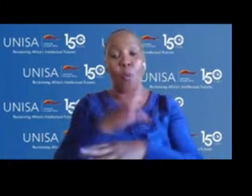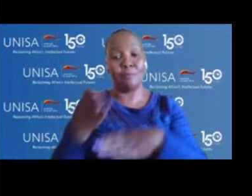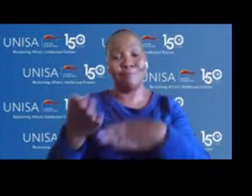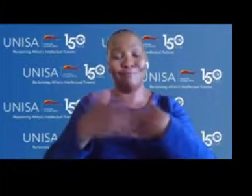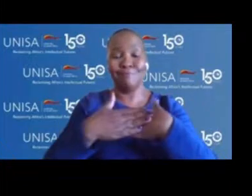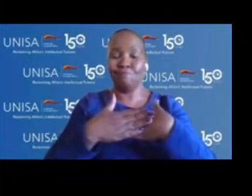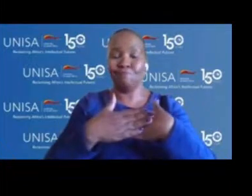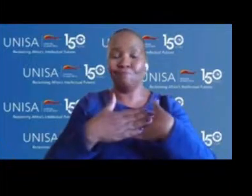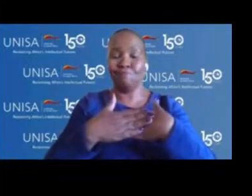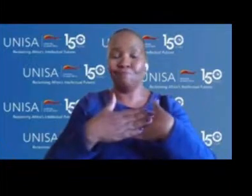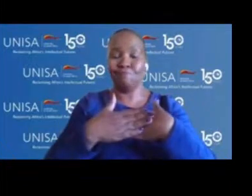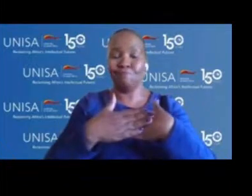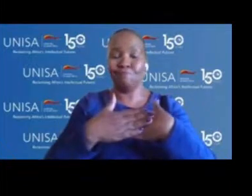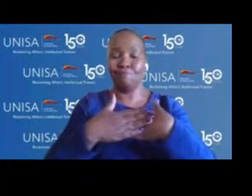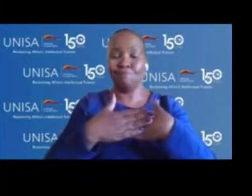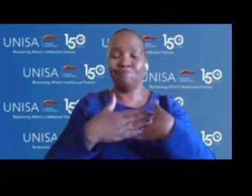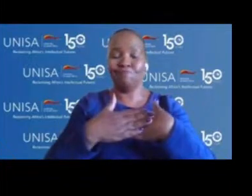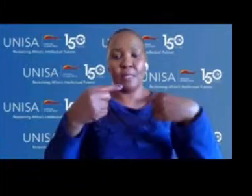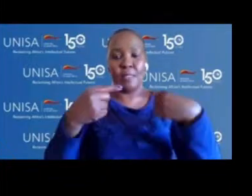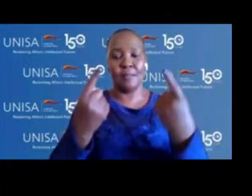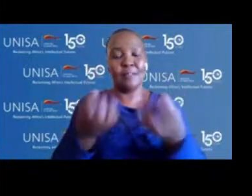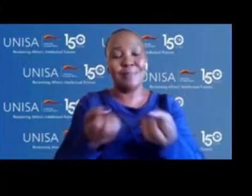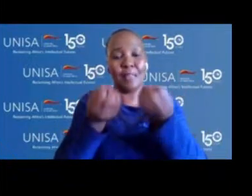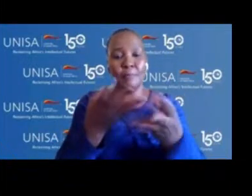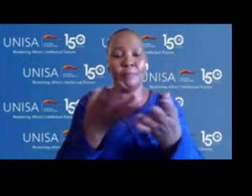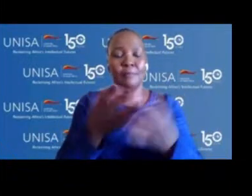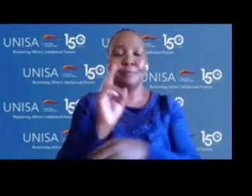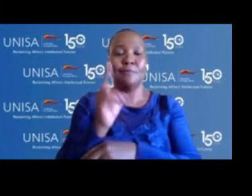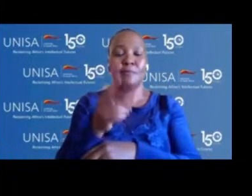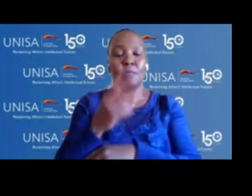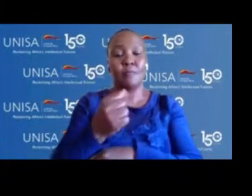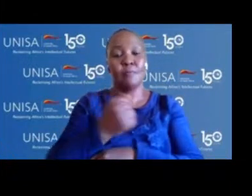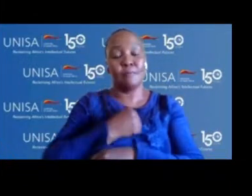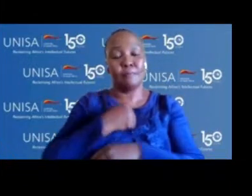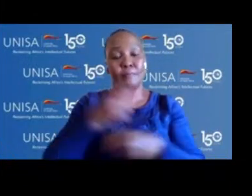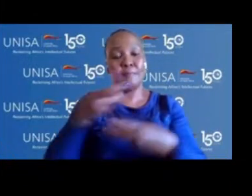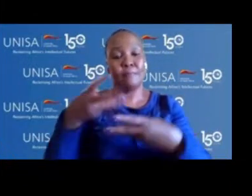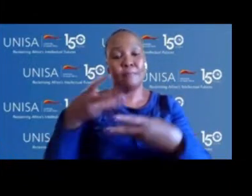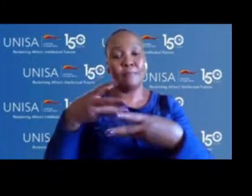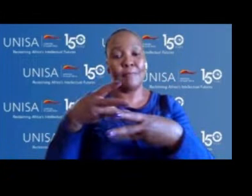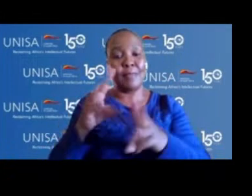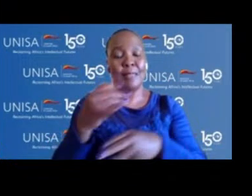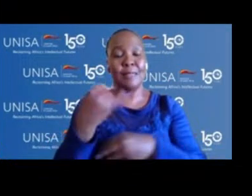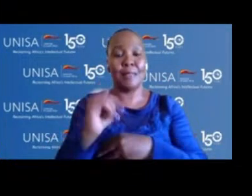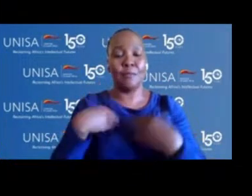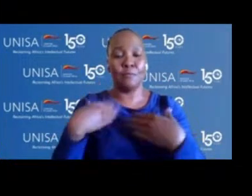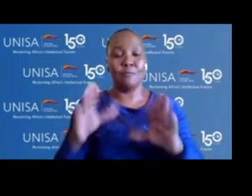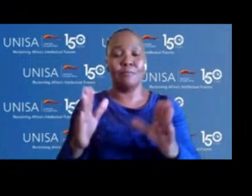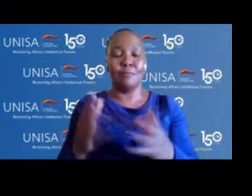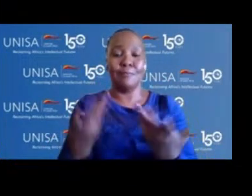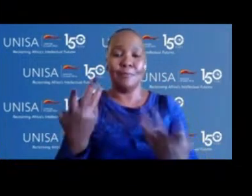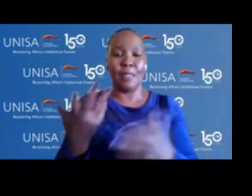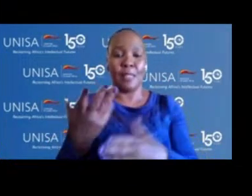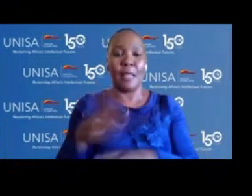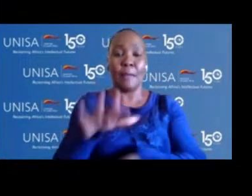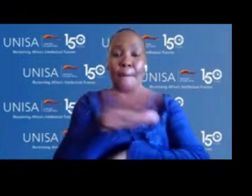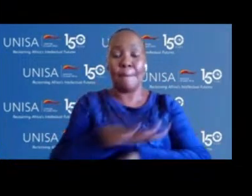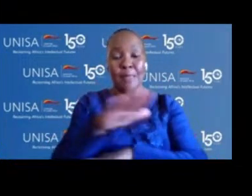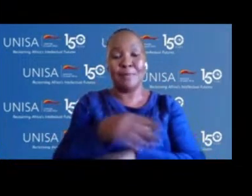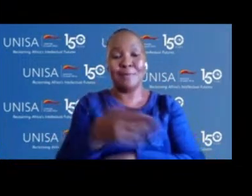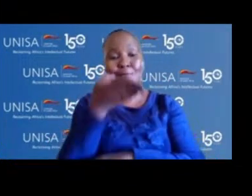be able to submit anymore. So in my case, it's still open. All right, so that's basically it, guys.